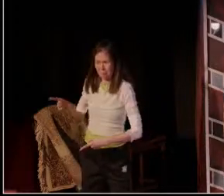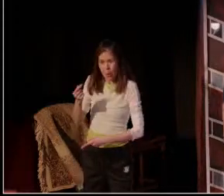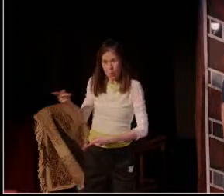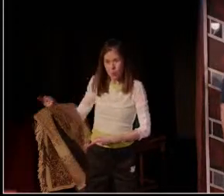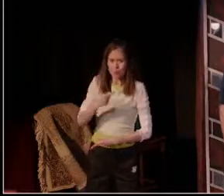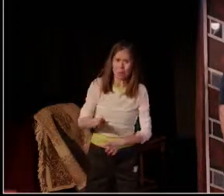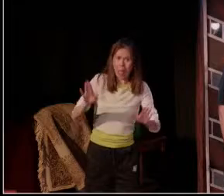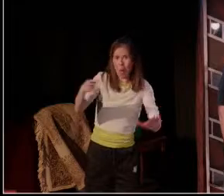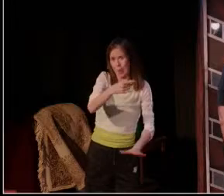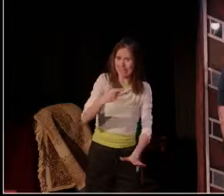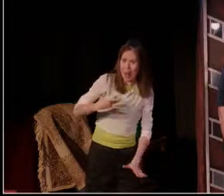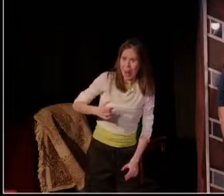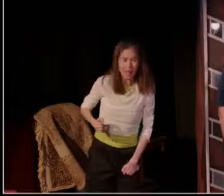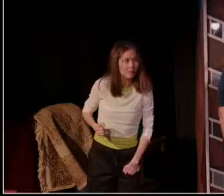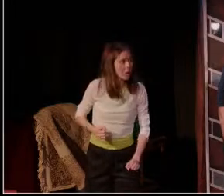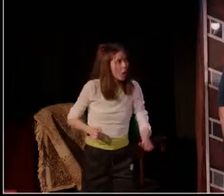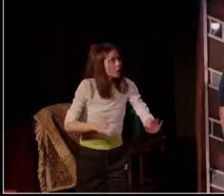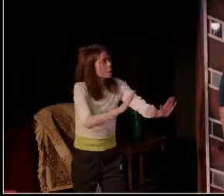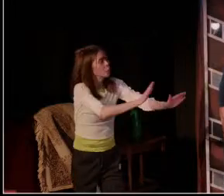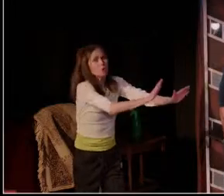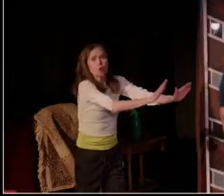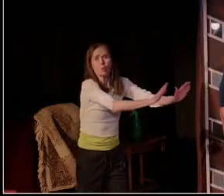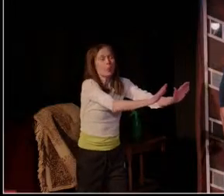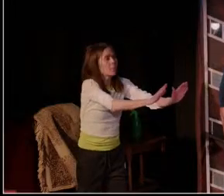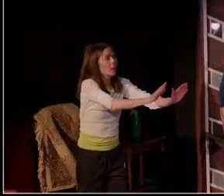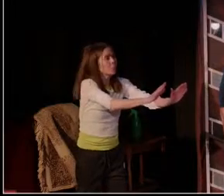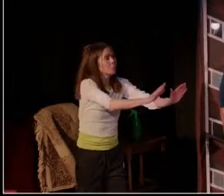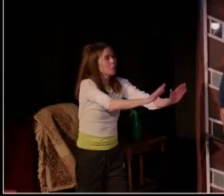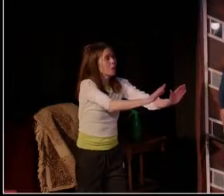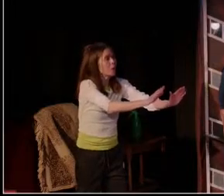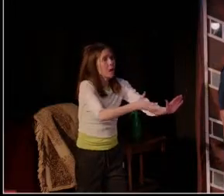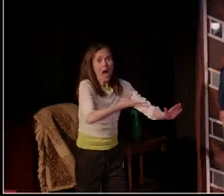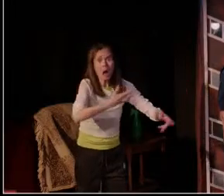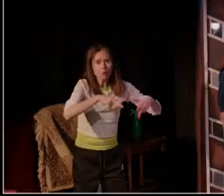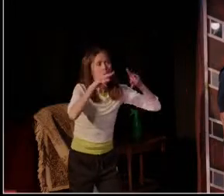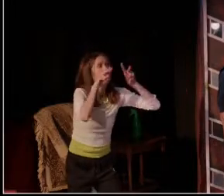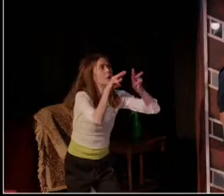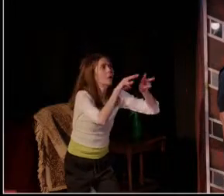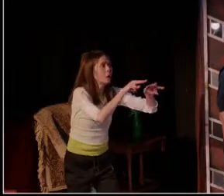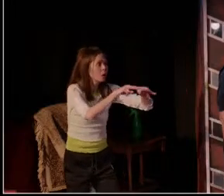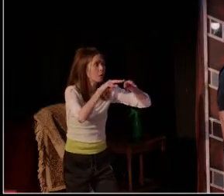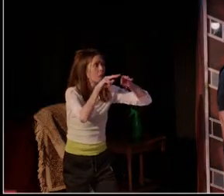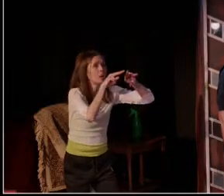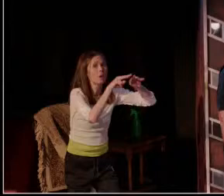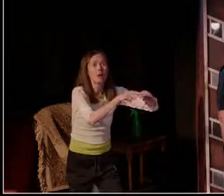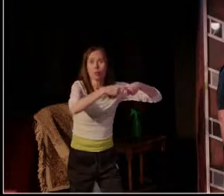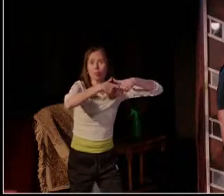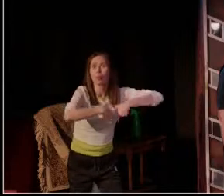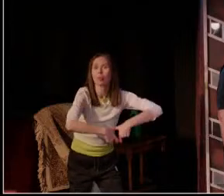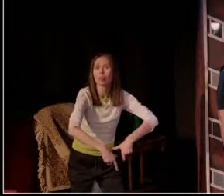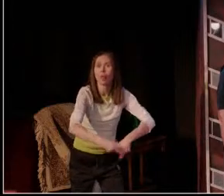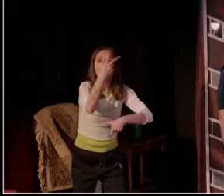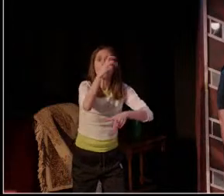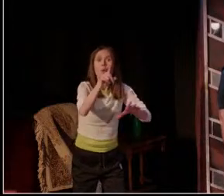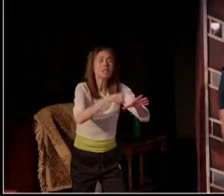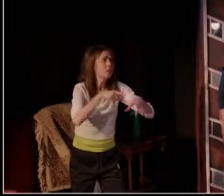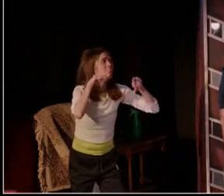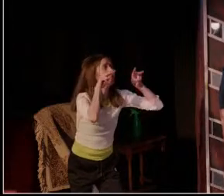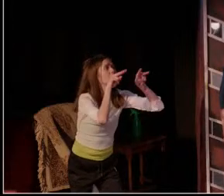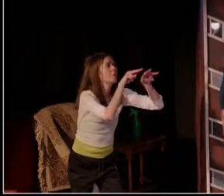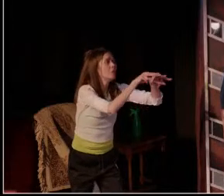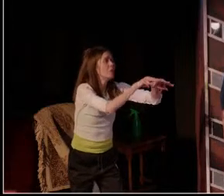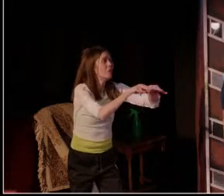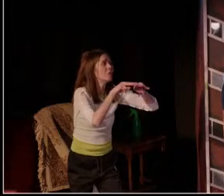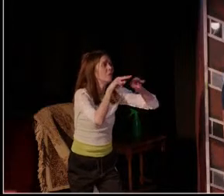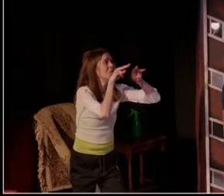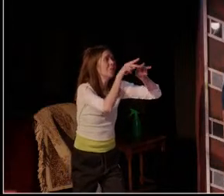lives. No, sweet Paulina. Transport me 20 years or more, for no sober sense of the real world can